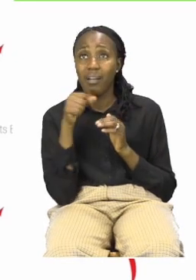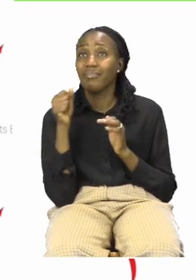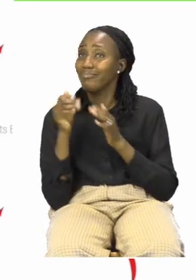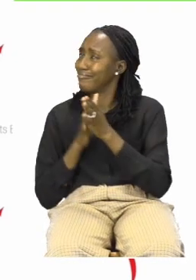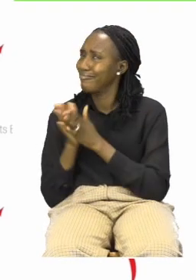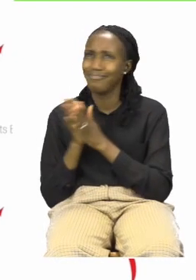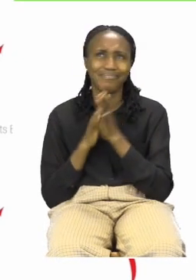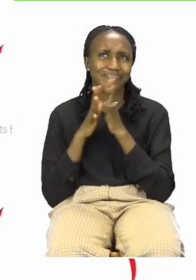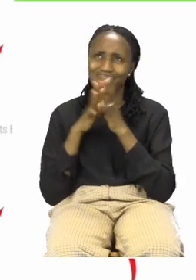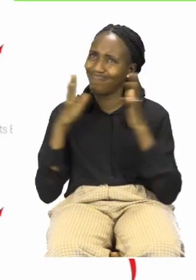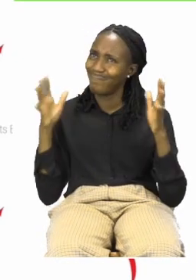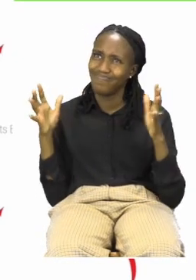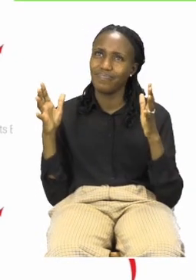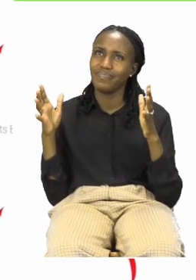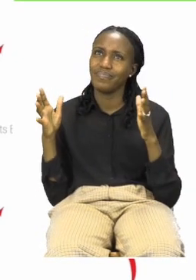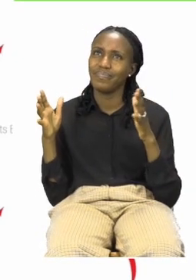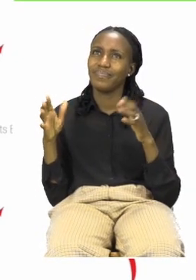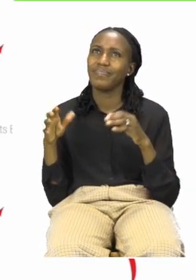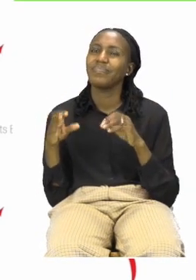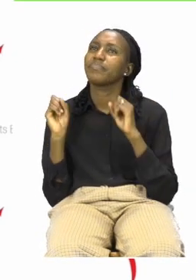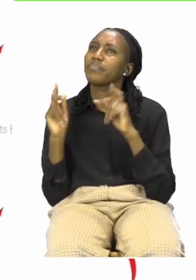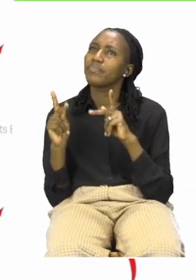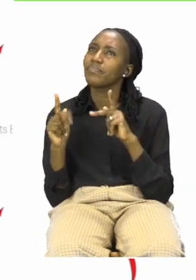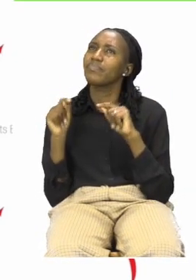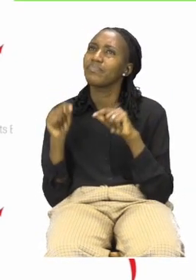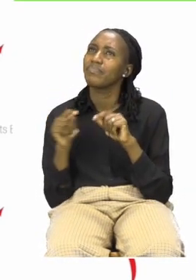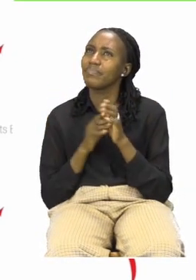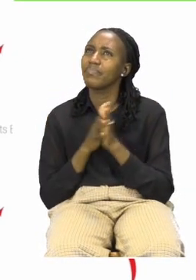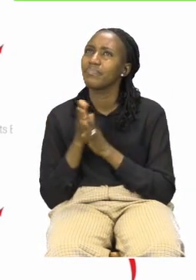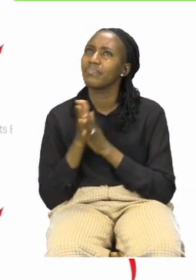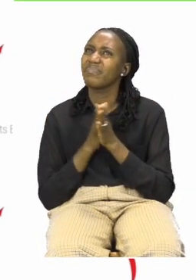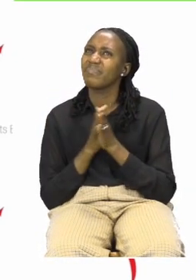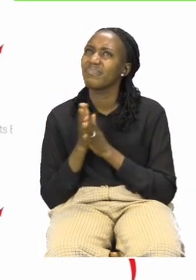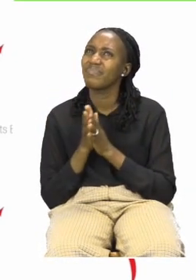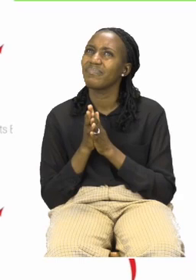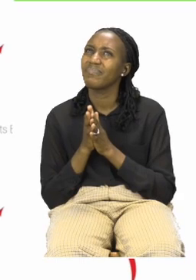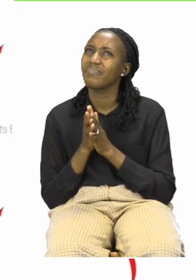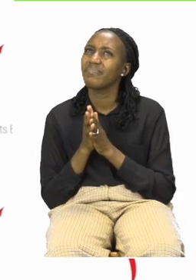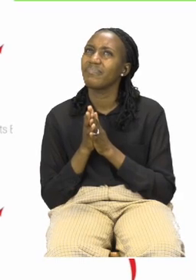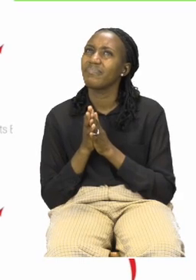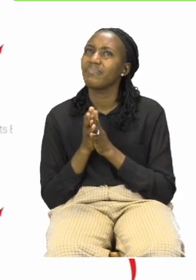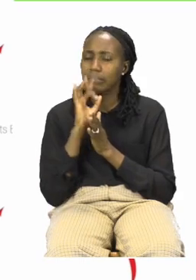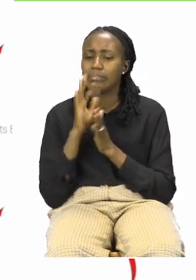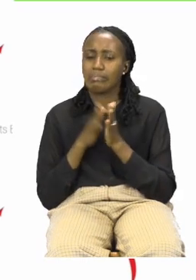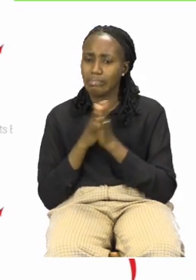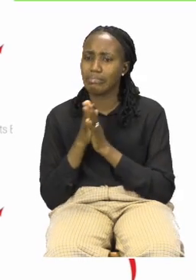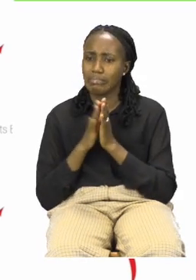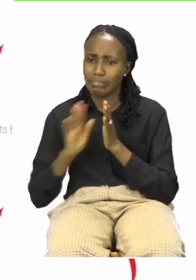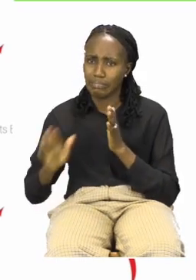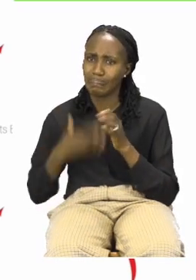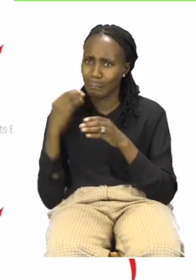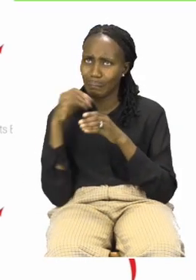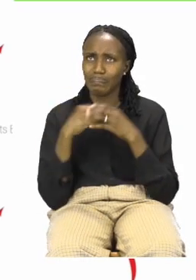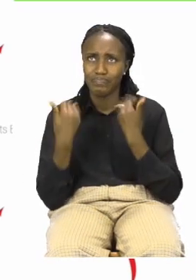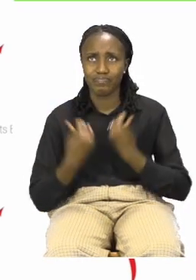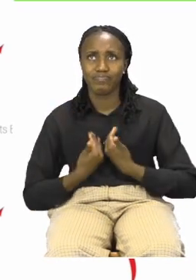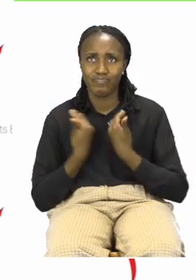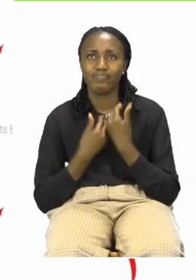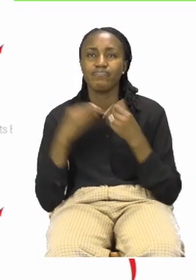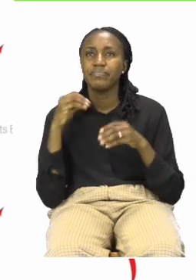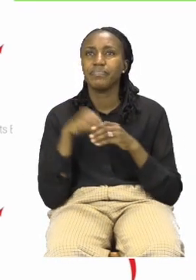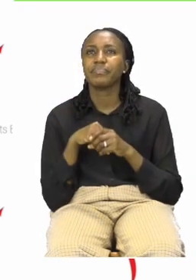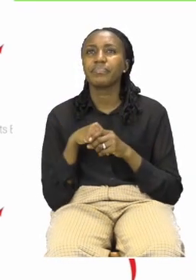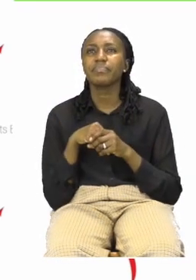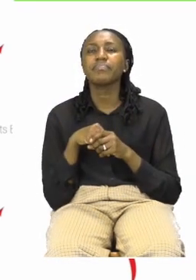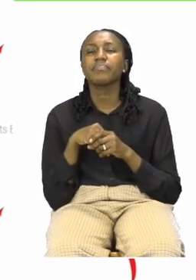definitely, yes. Going into the interest, of course, when you have an interest, you want the youth involved. You want programs.